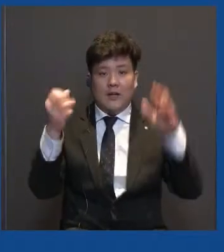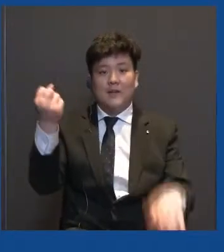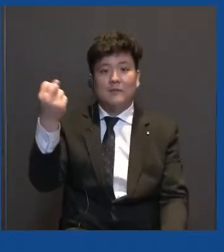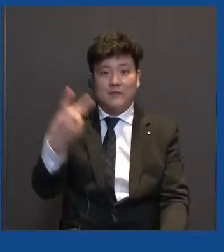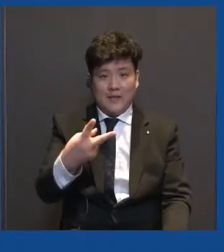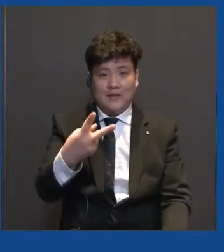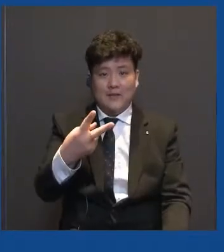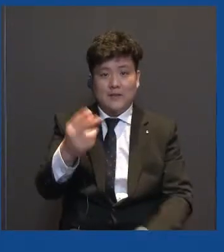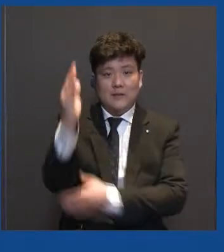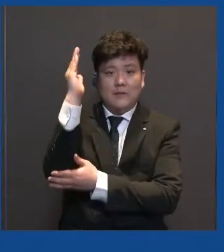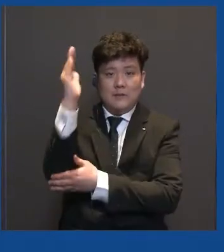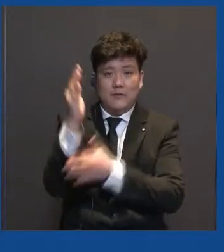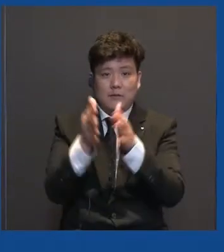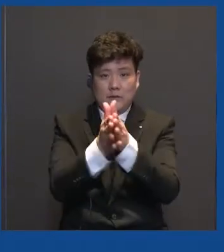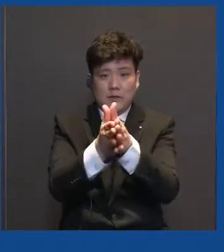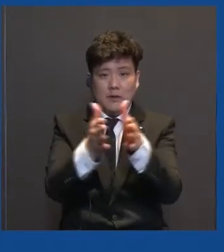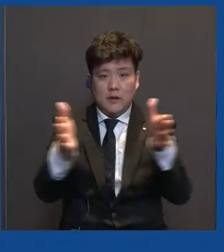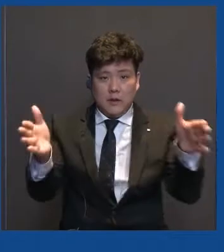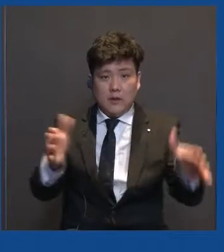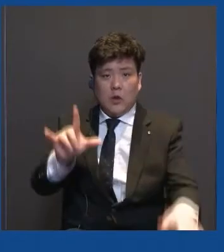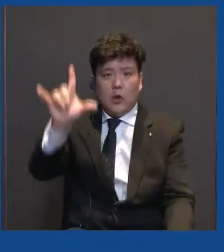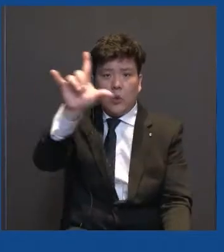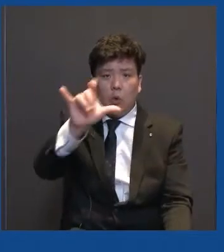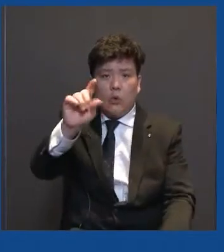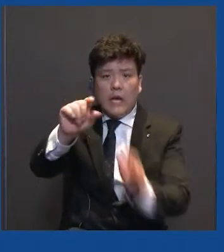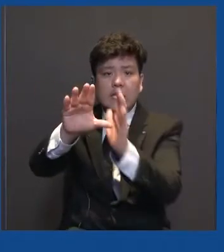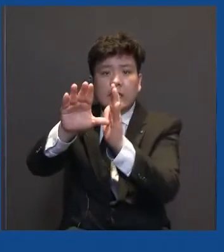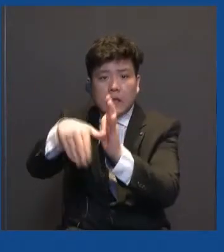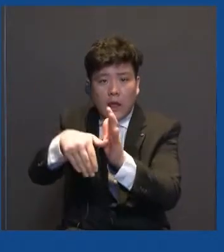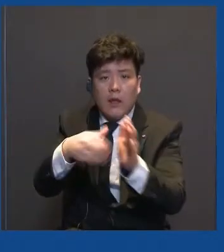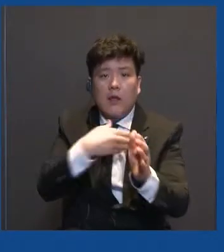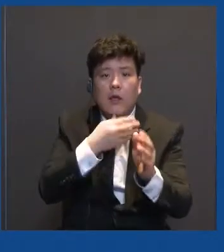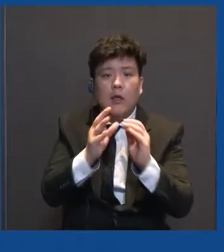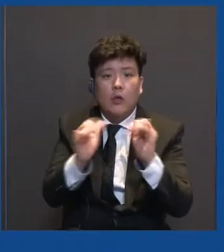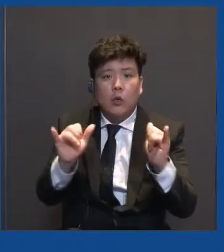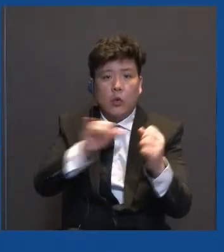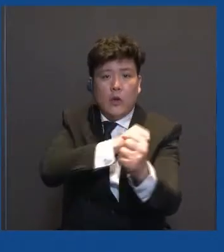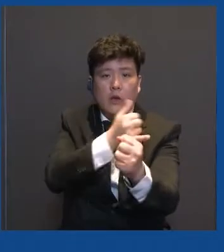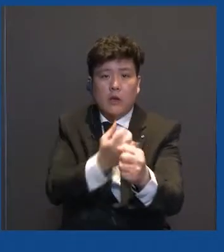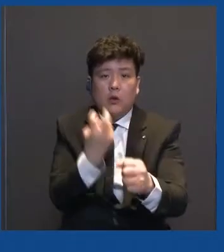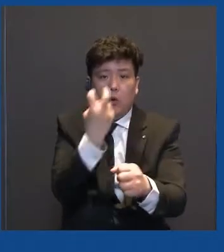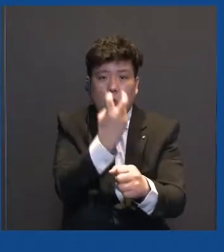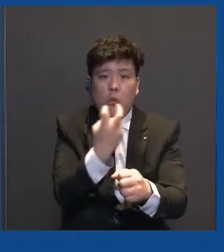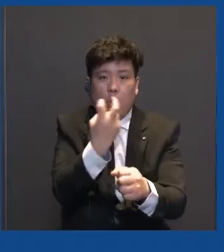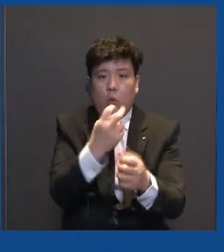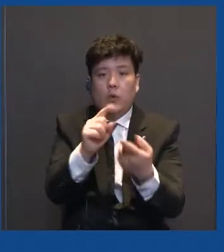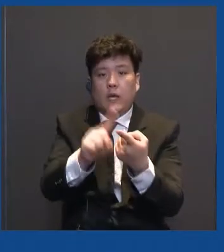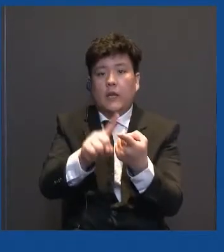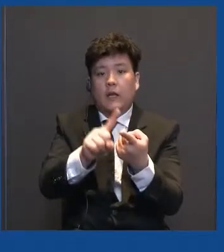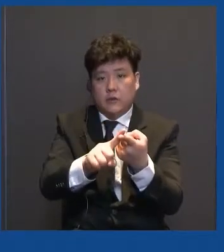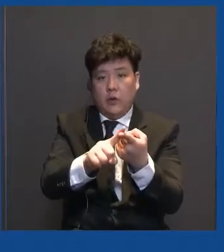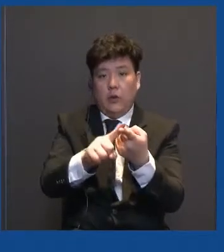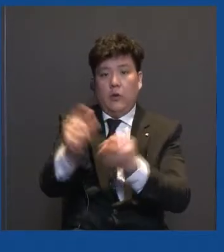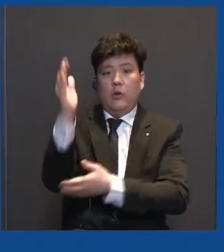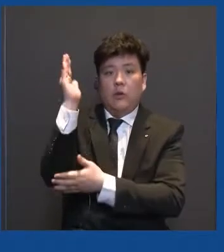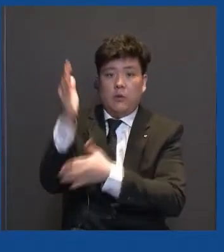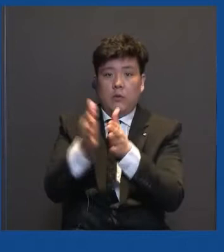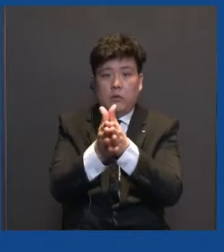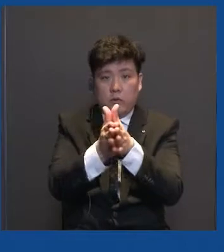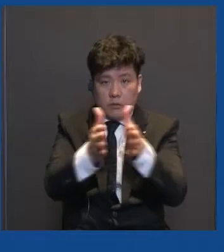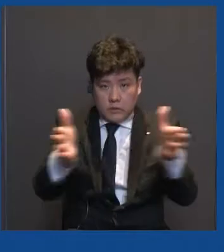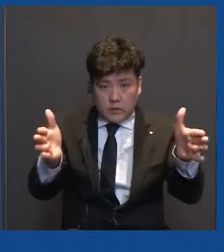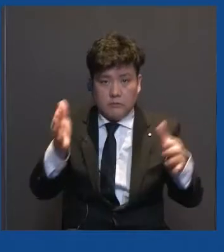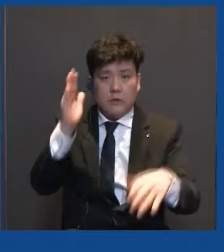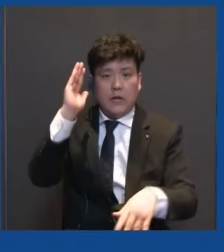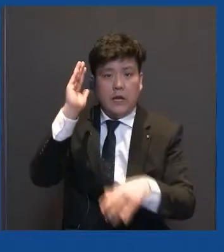in post-COVID-19 era. Before we begin, I'd like to give you a few announcements for Q&A session. We depend